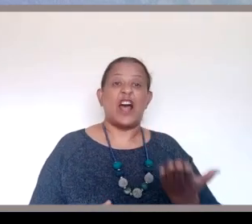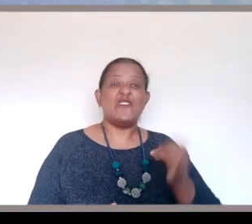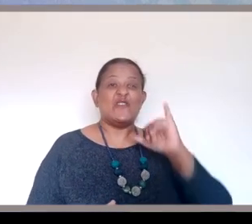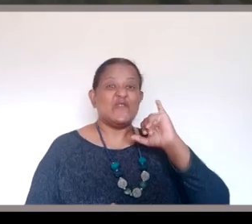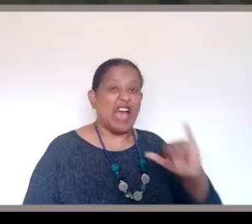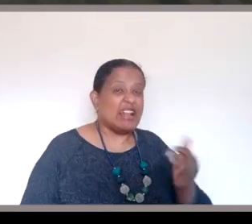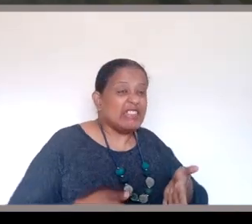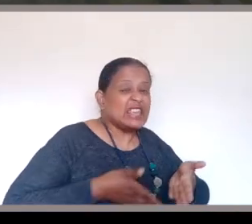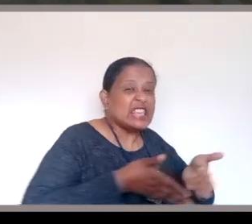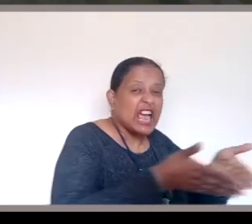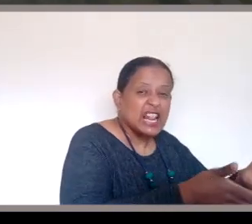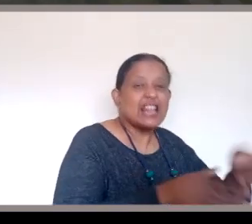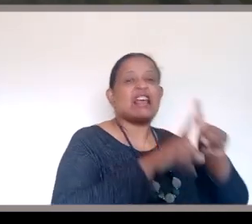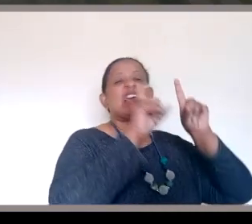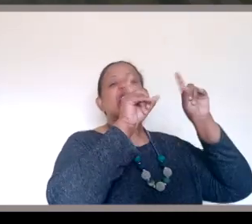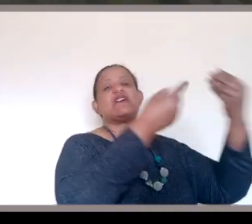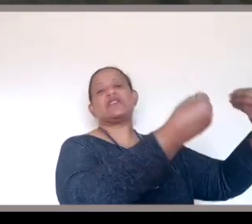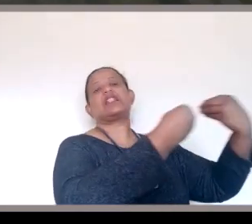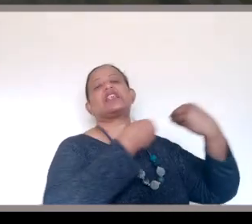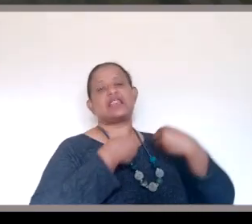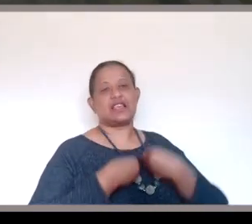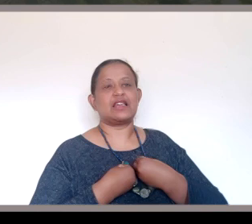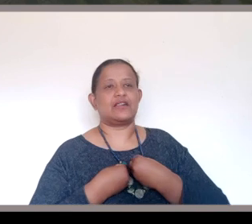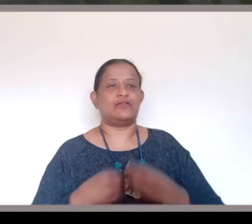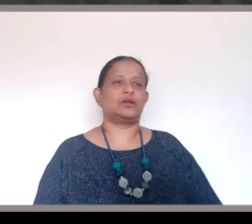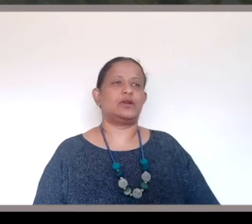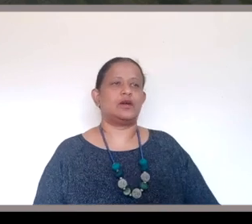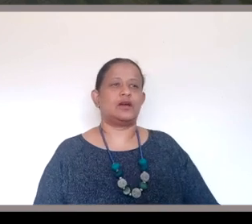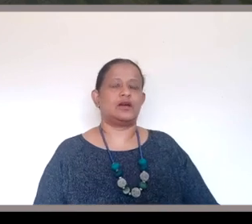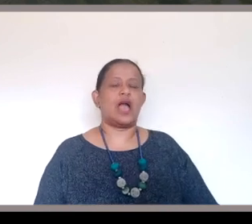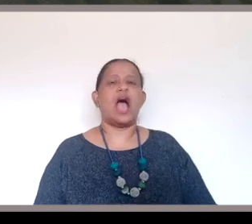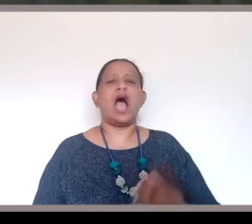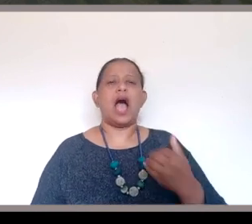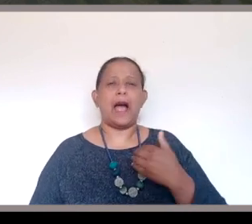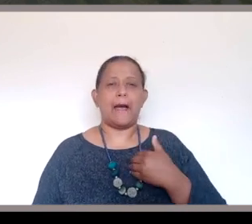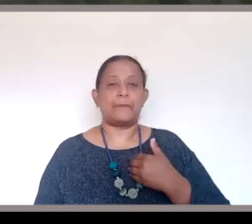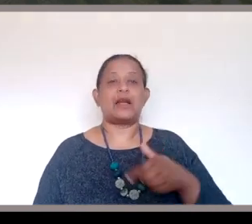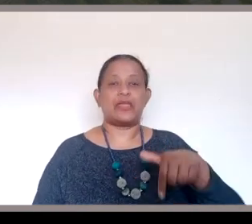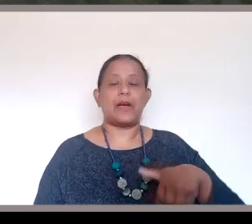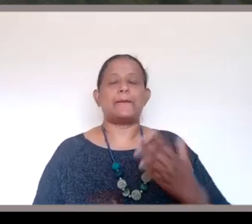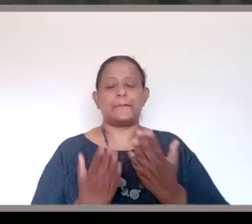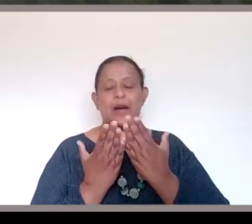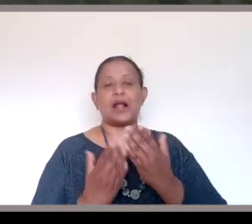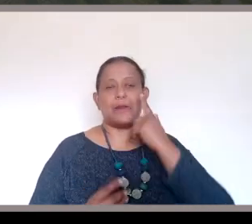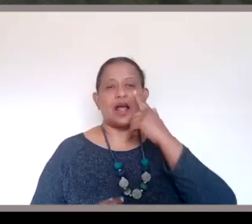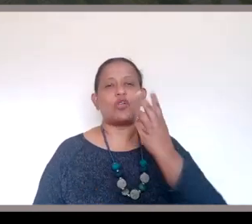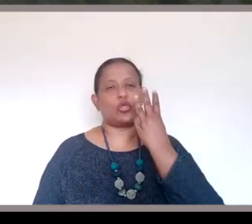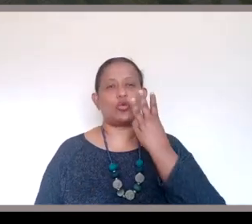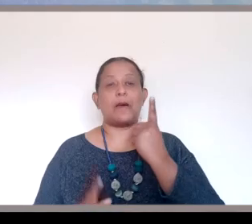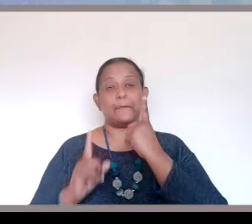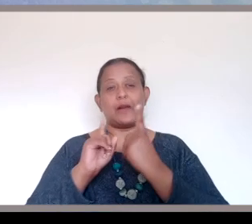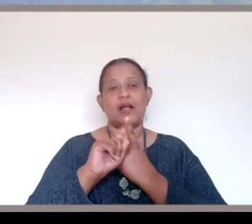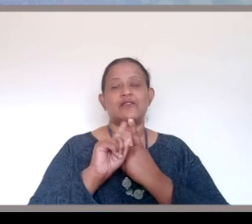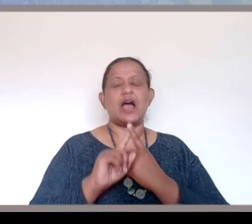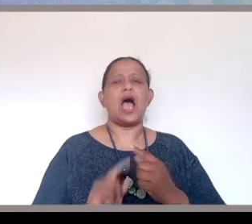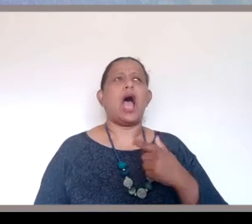The first one is how to handle temptation. How do you handle temptation? How do I say no when I